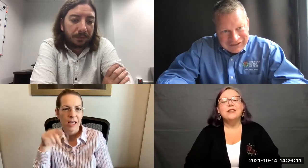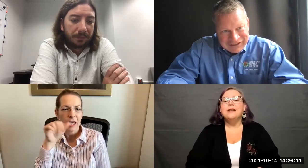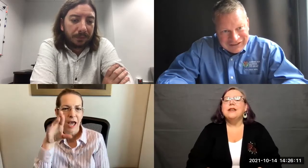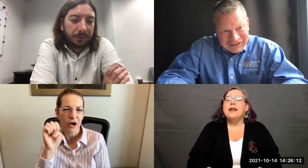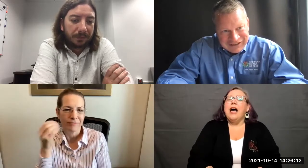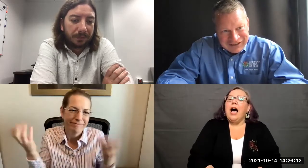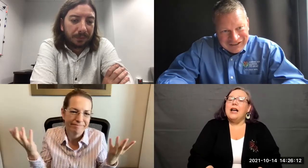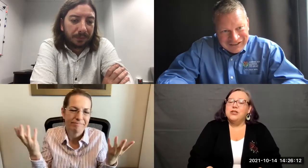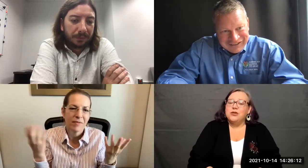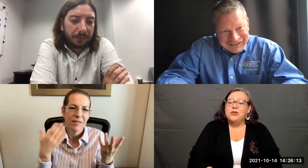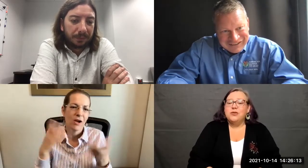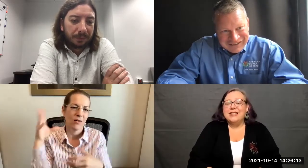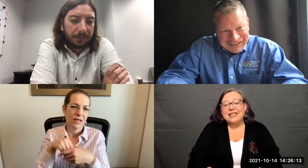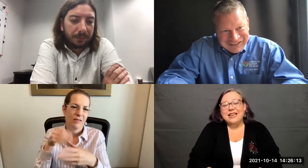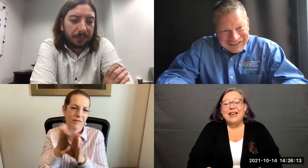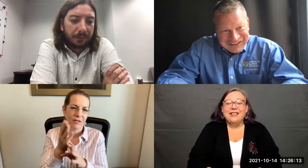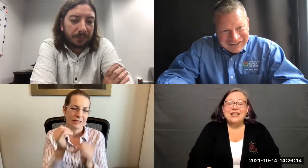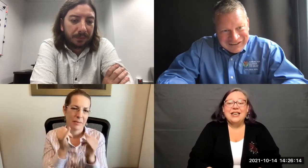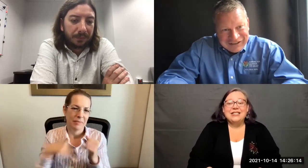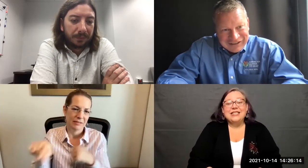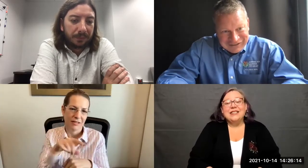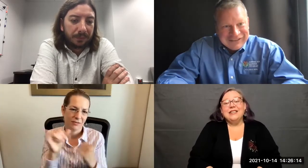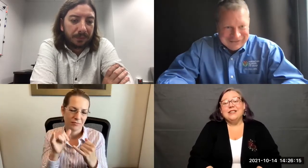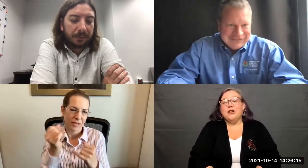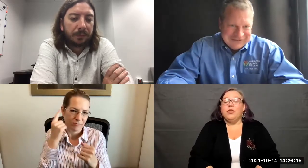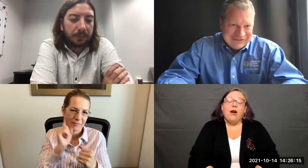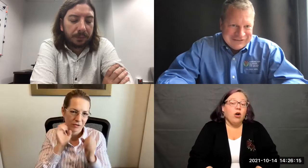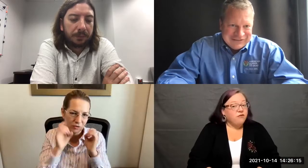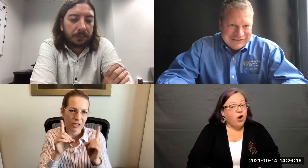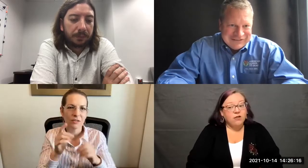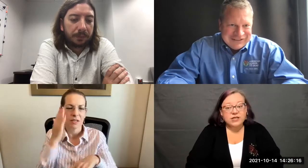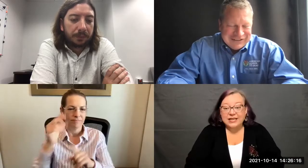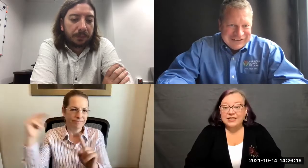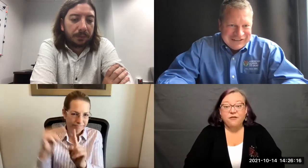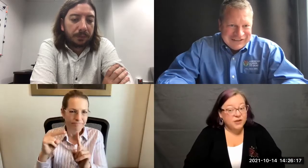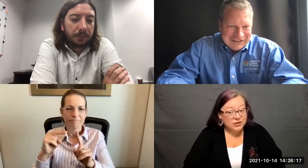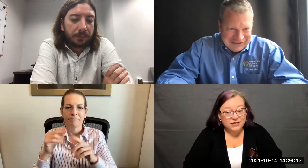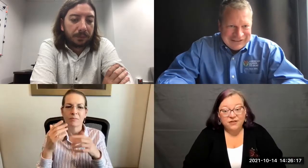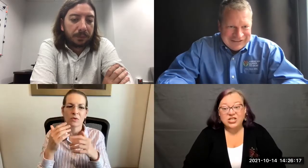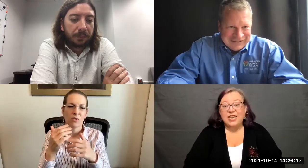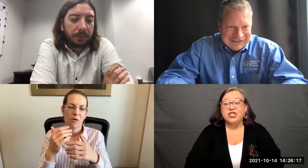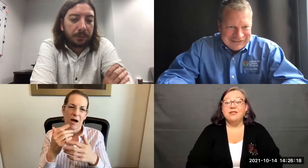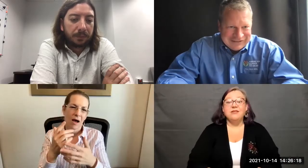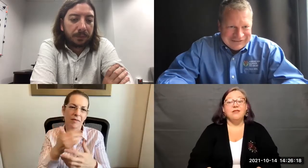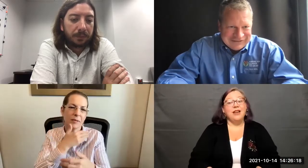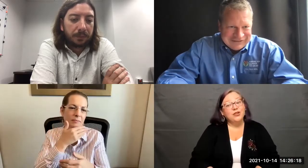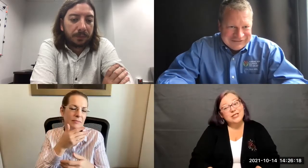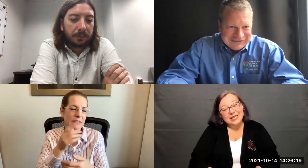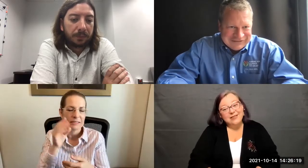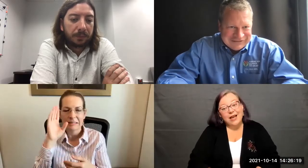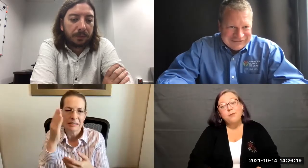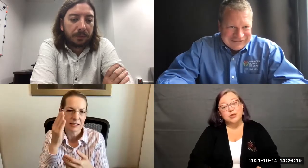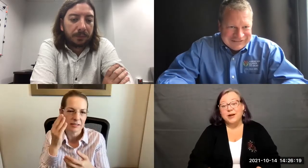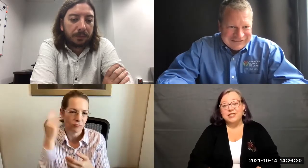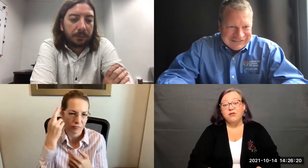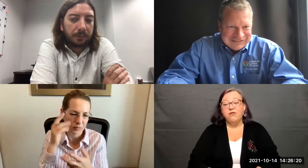challenge. I do think that Gallaudet, they are involved in the field of deaf education. They